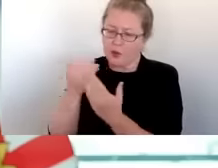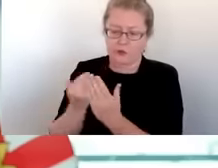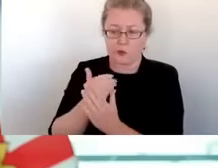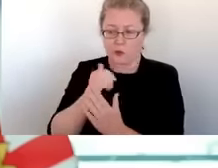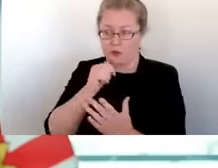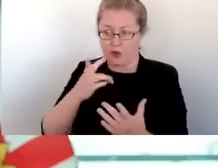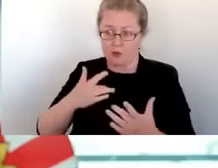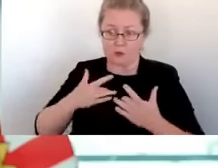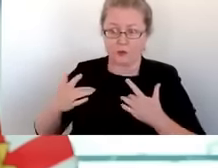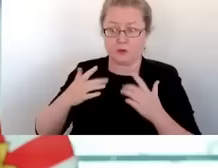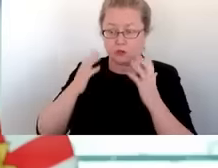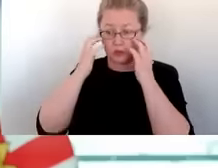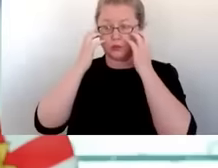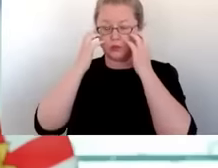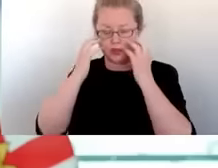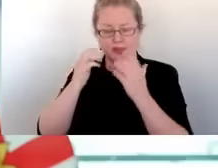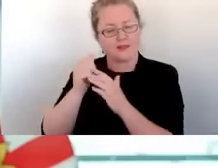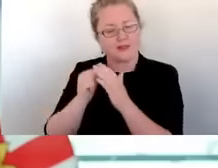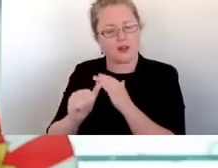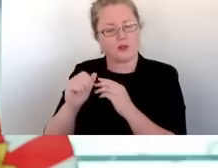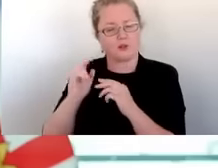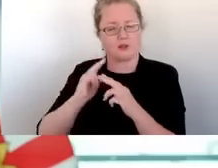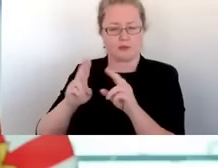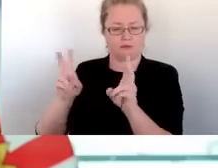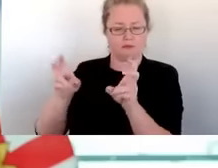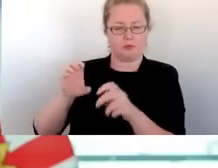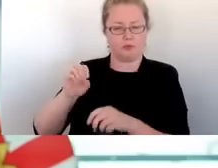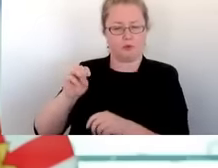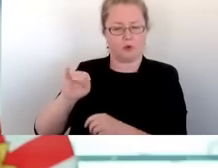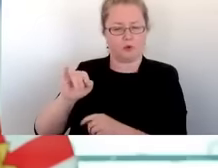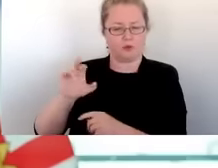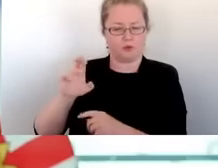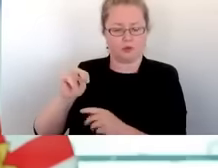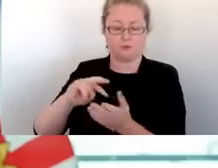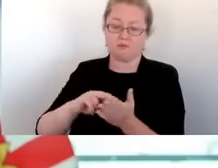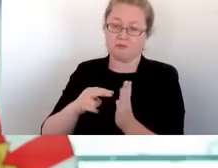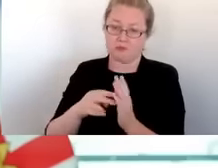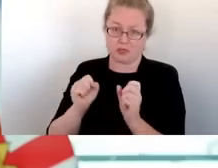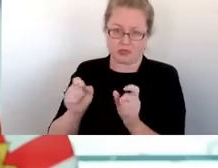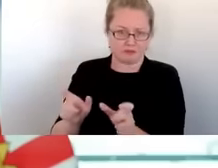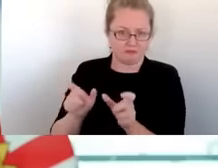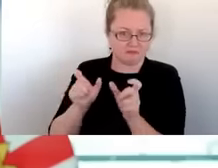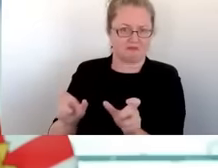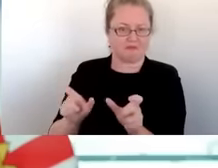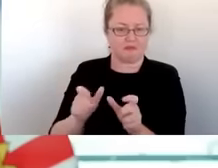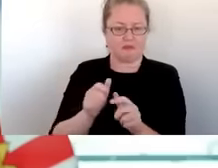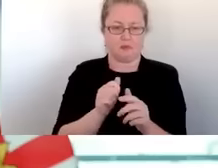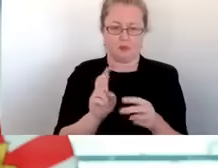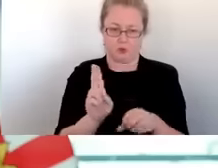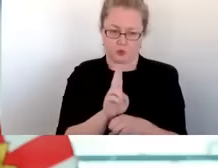new variant of concern. It's still within that Omicron, and so we're seeing good protection.